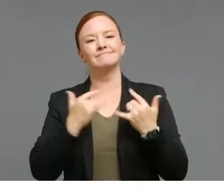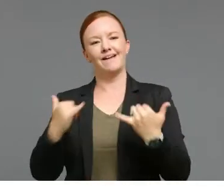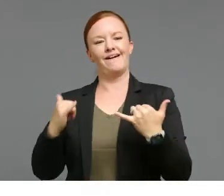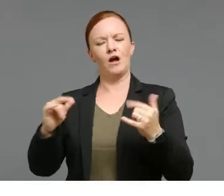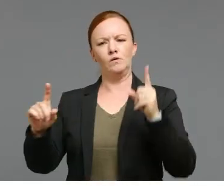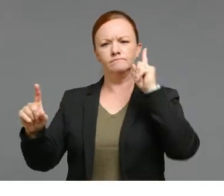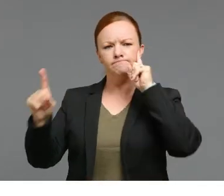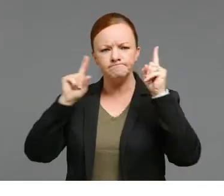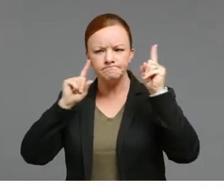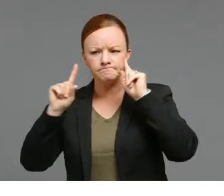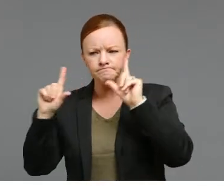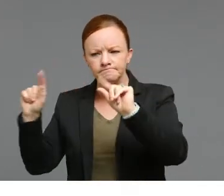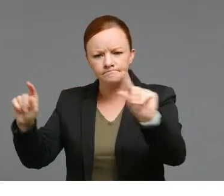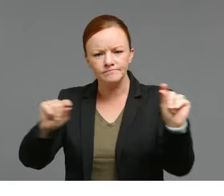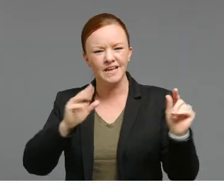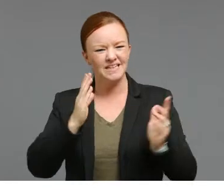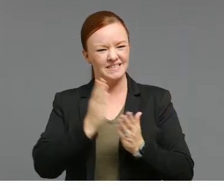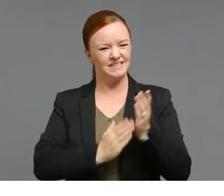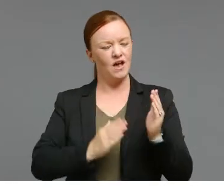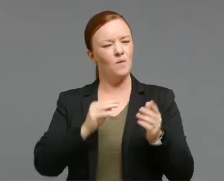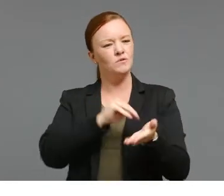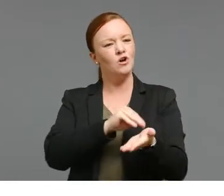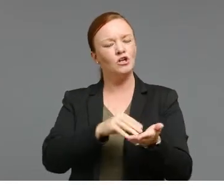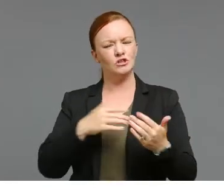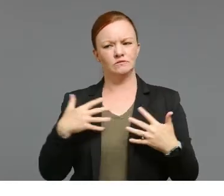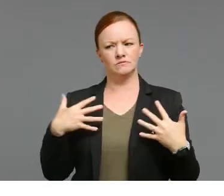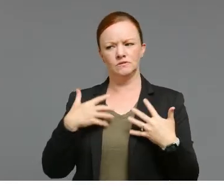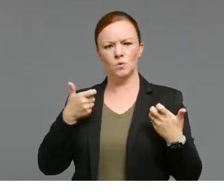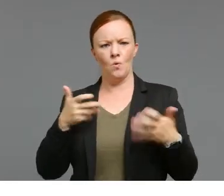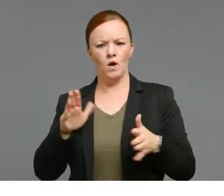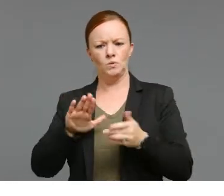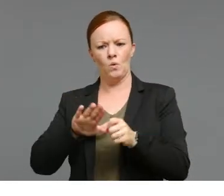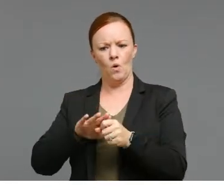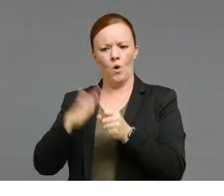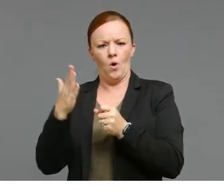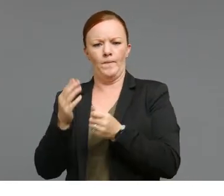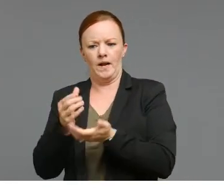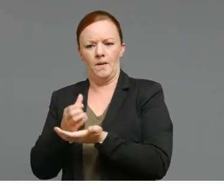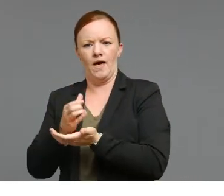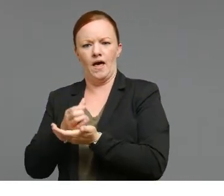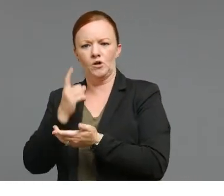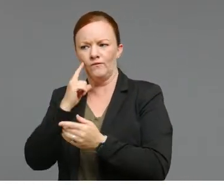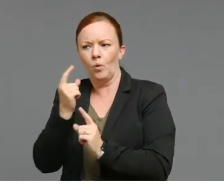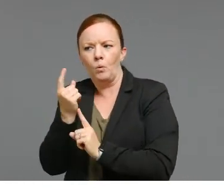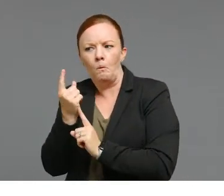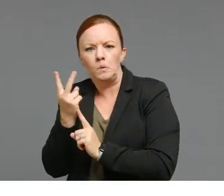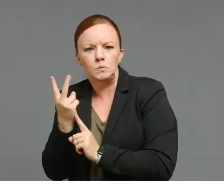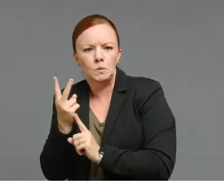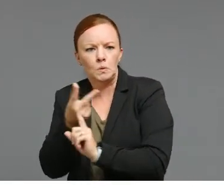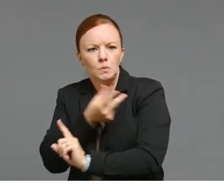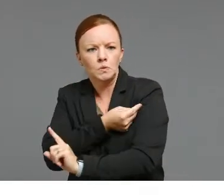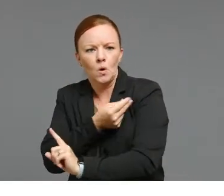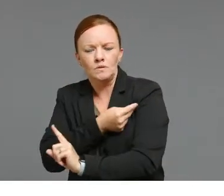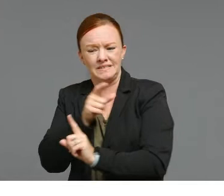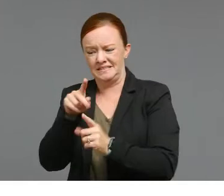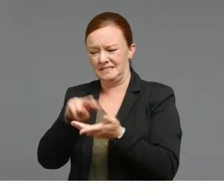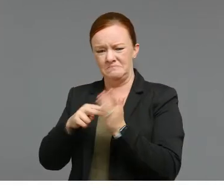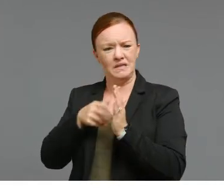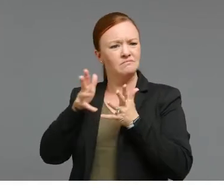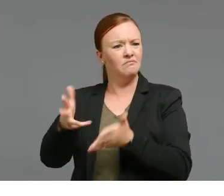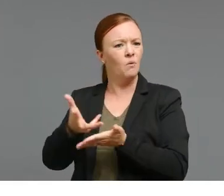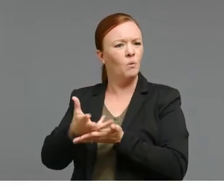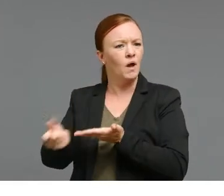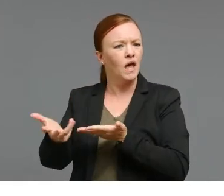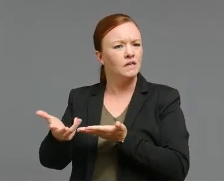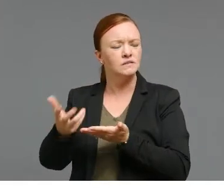may be fearful of opening up a bottle to pull out just a couple of doses when they might not have